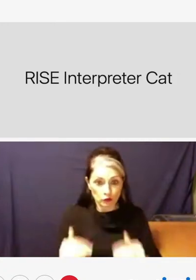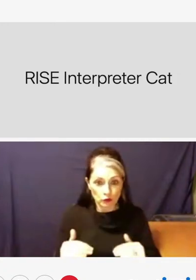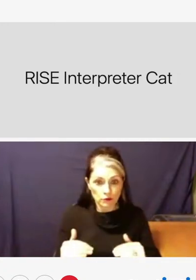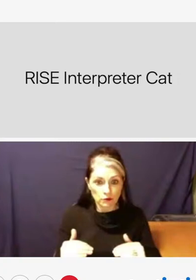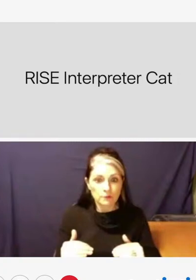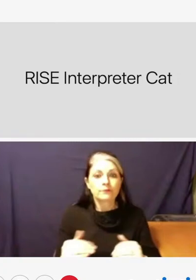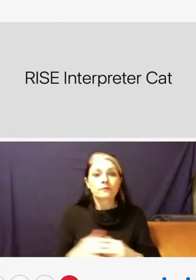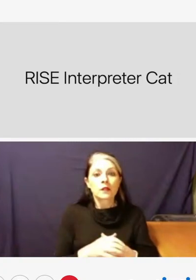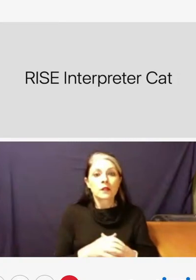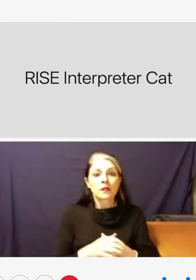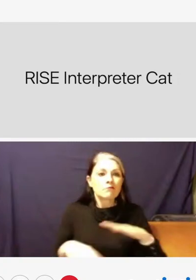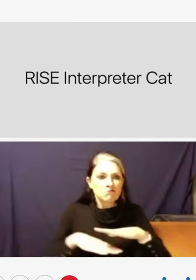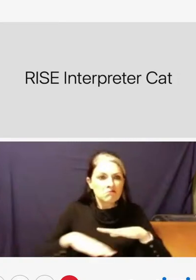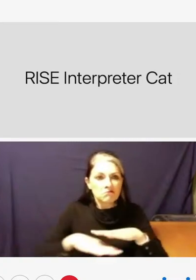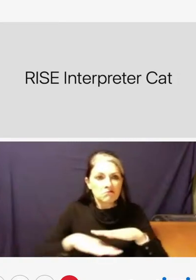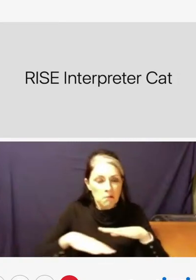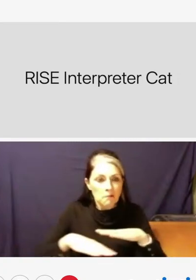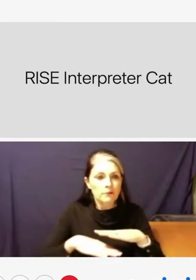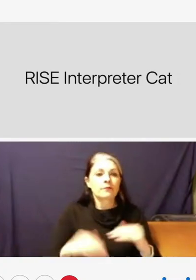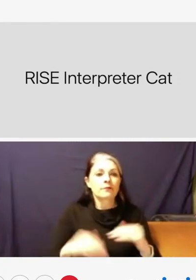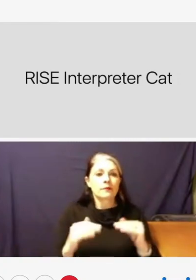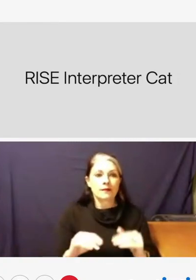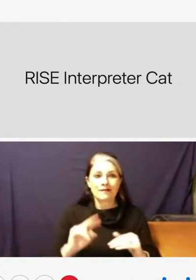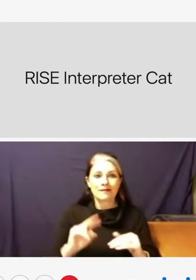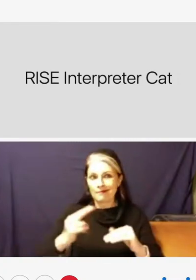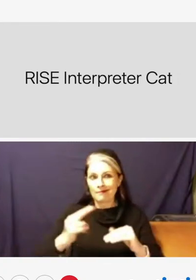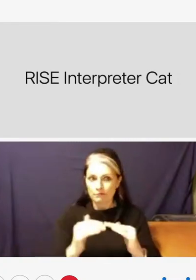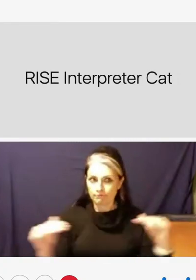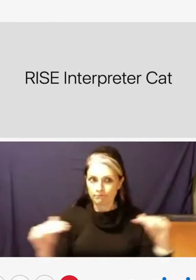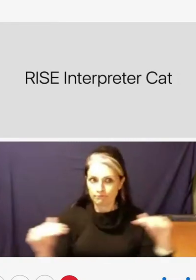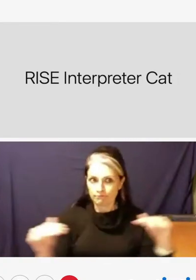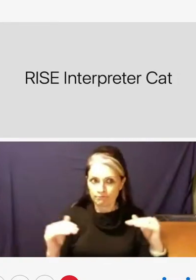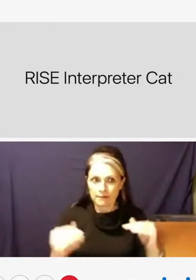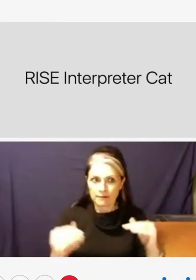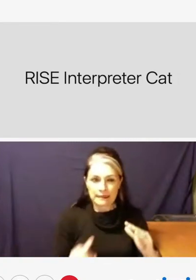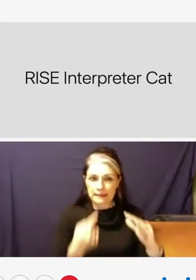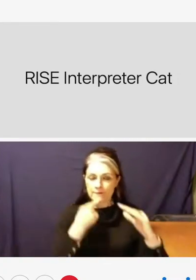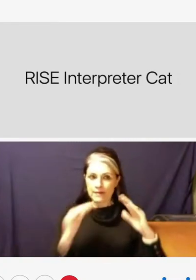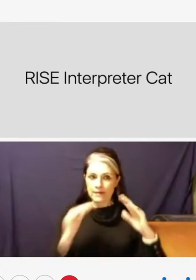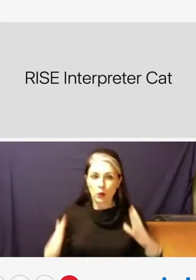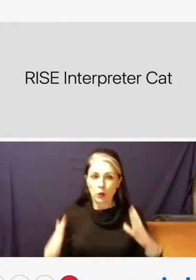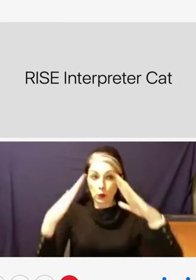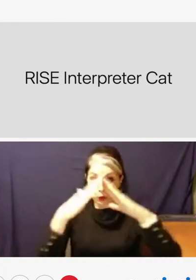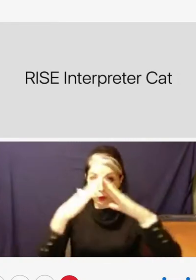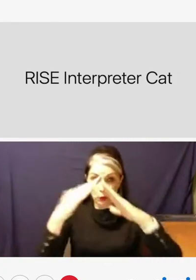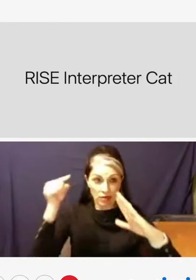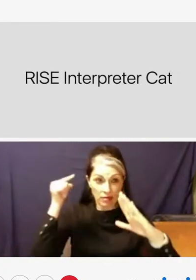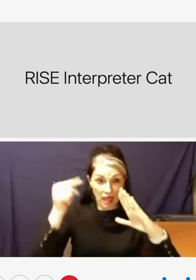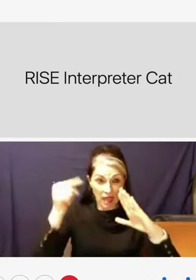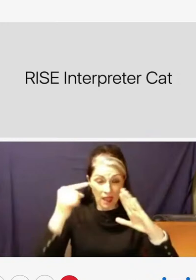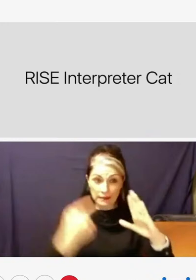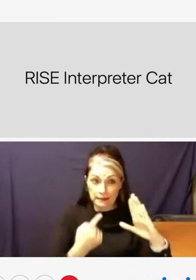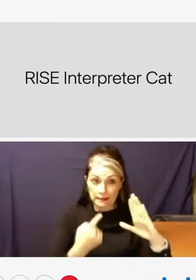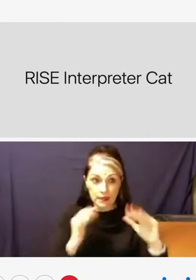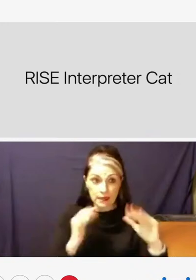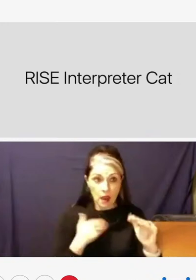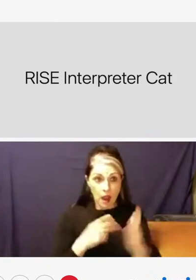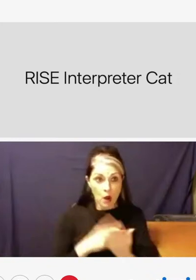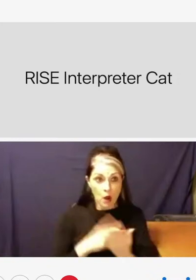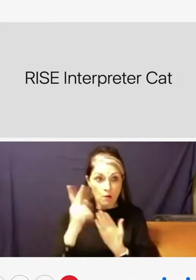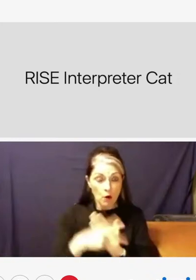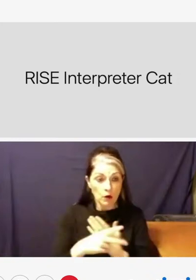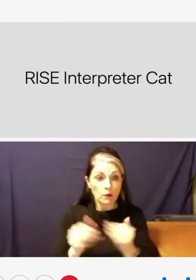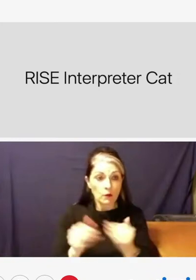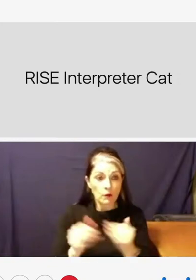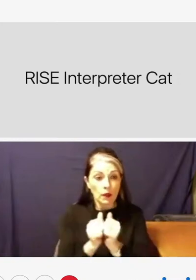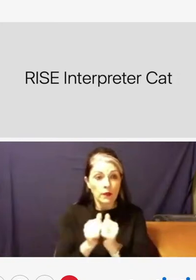health moderate symptoms of mental health and severe symptoms of mental health and so our program with case management as a